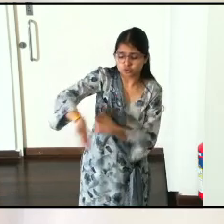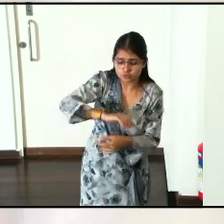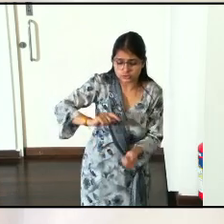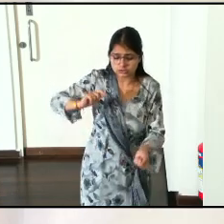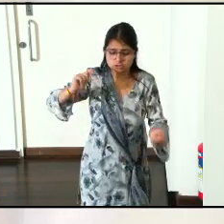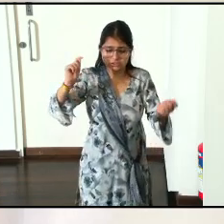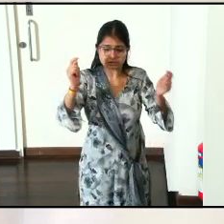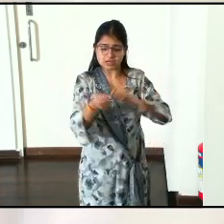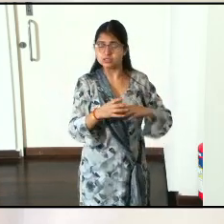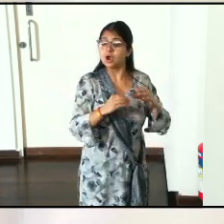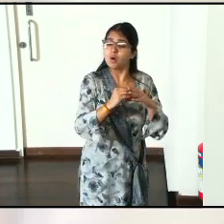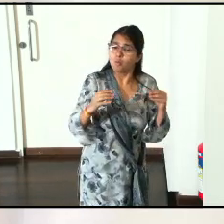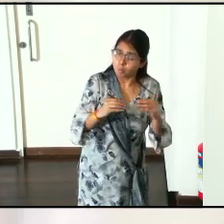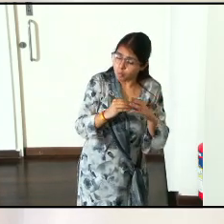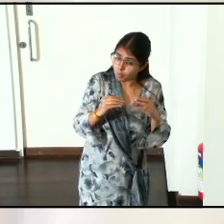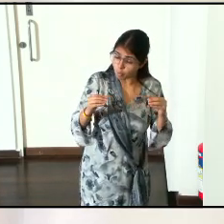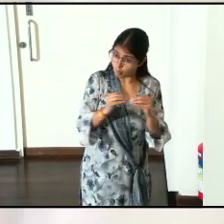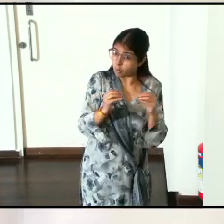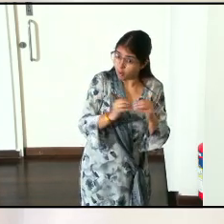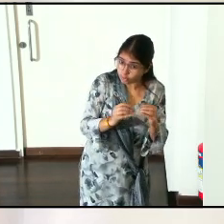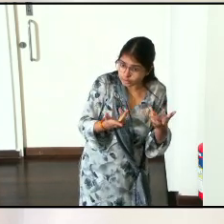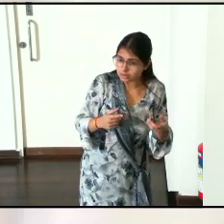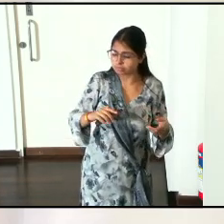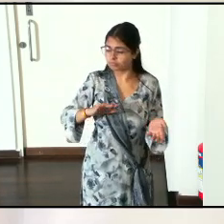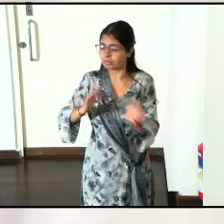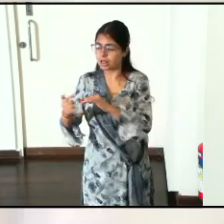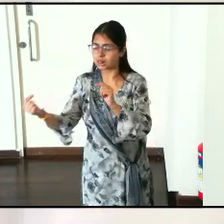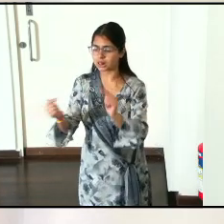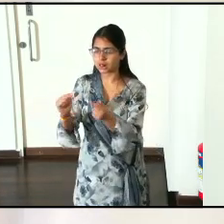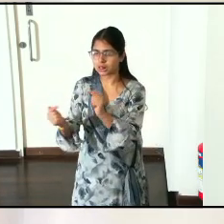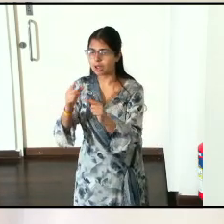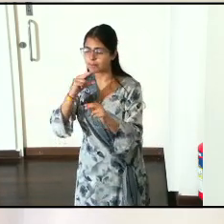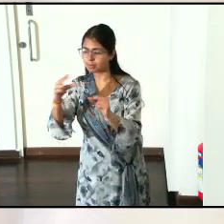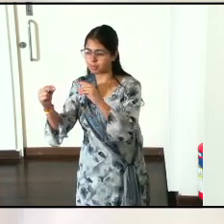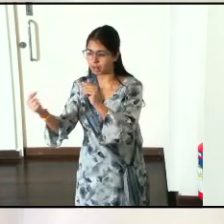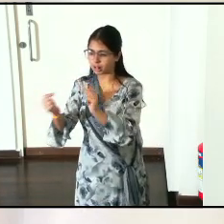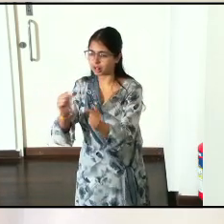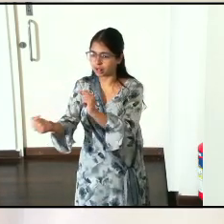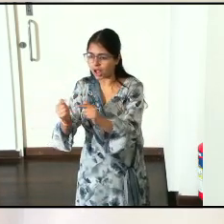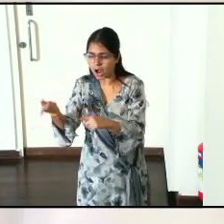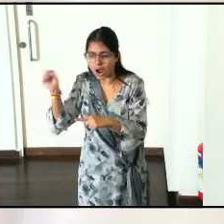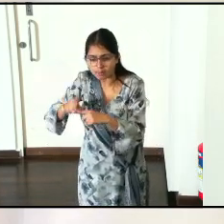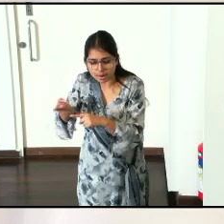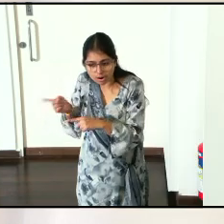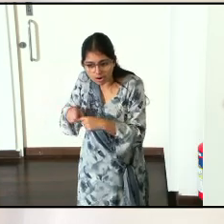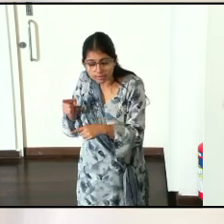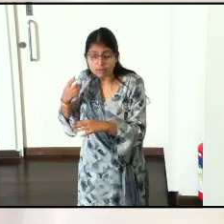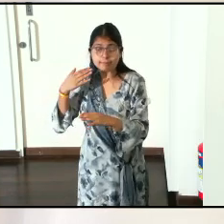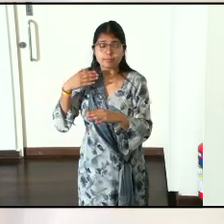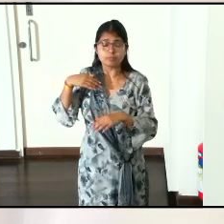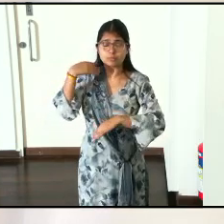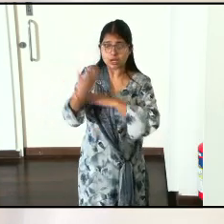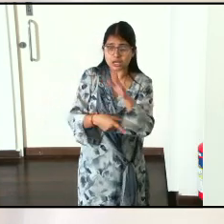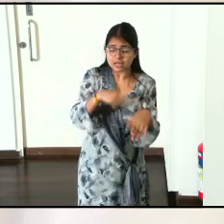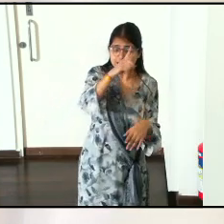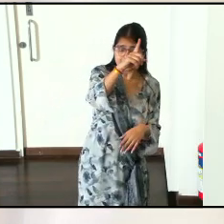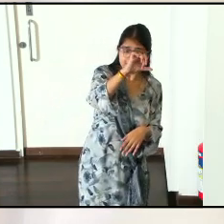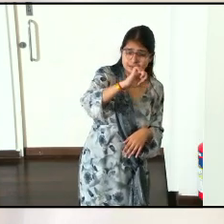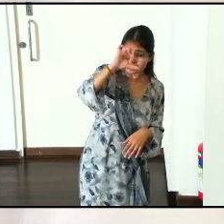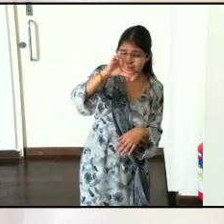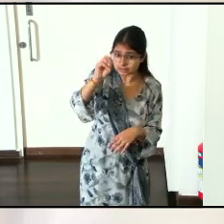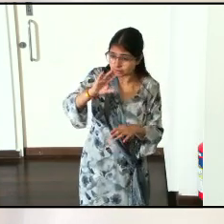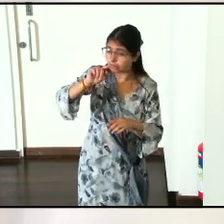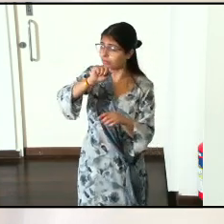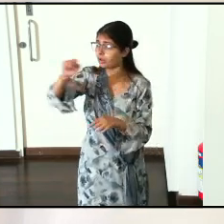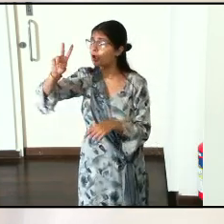kinds of debates and discussions happening, Hyderabad certainly, But the 90s through to the 2000s is the